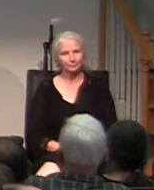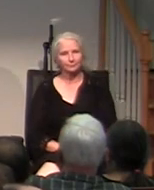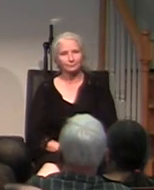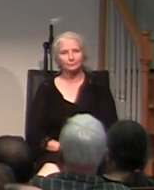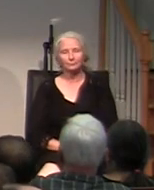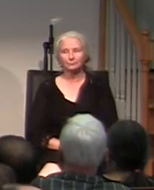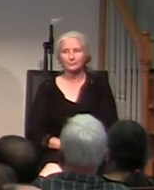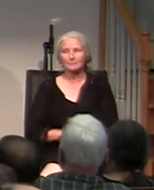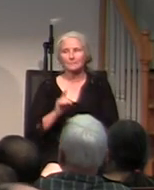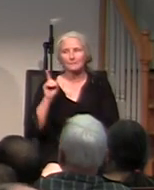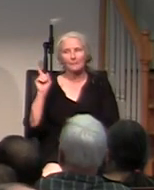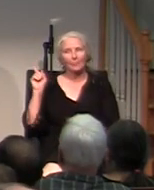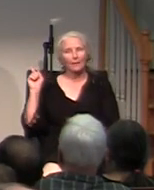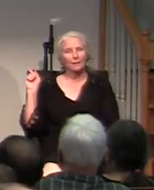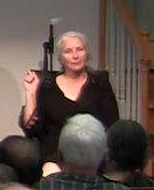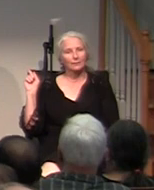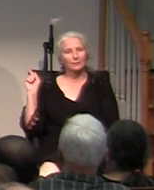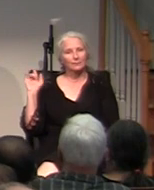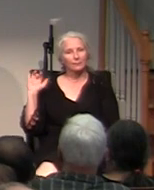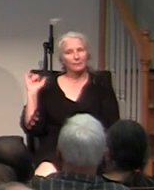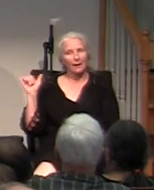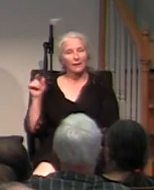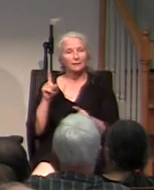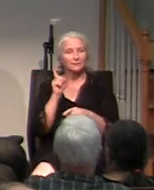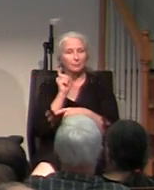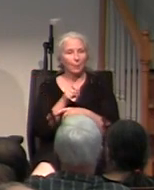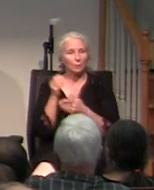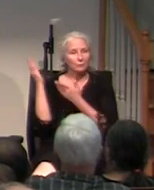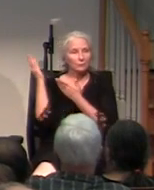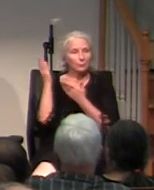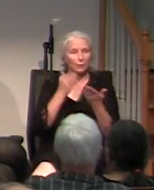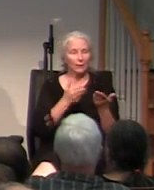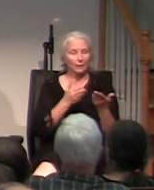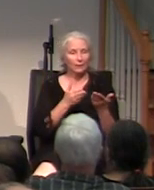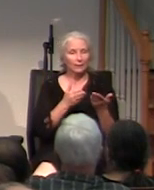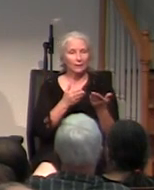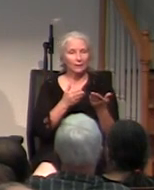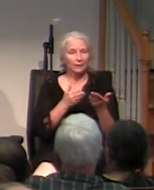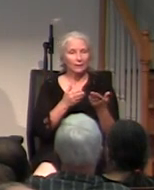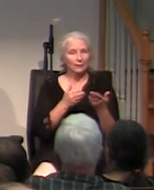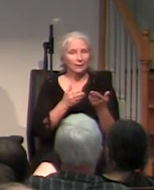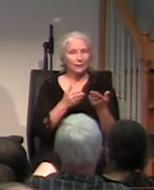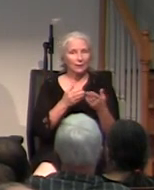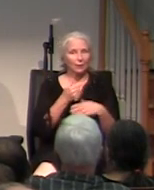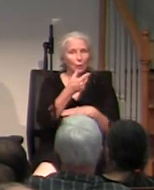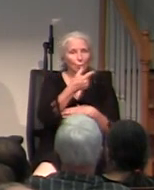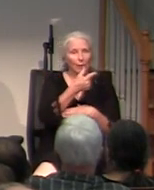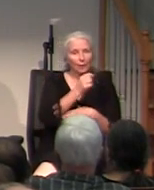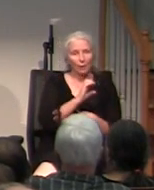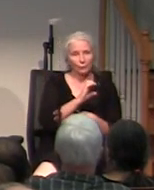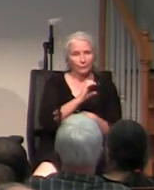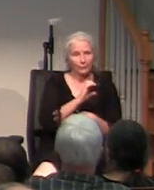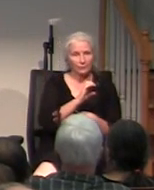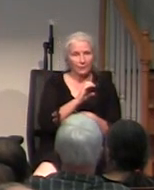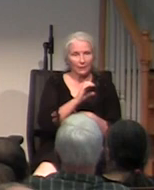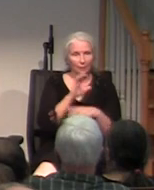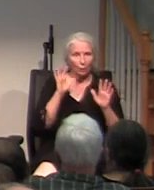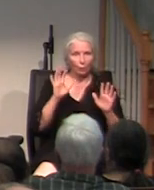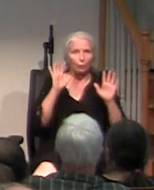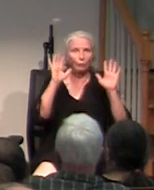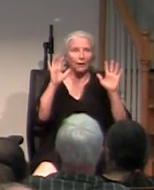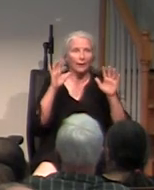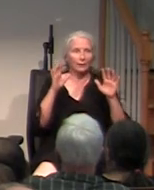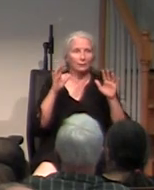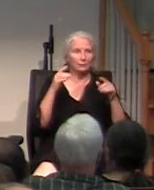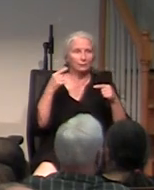This was to bring the great controversy to an end. This was to wrap